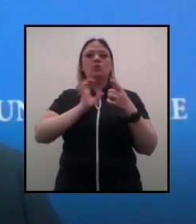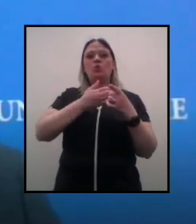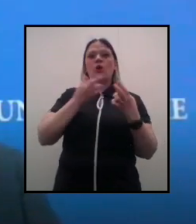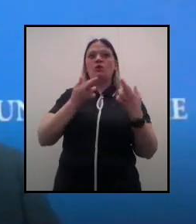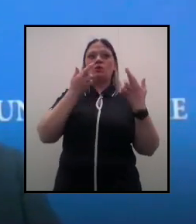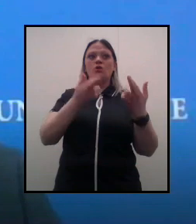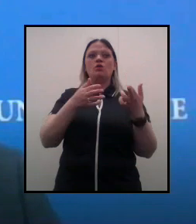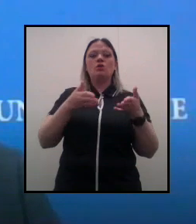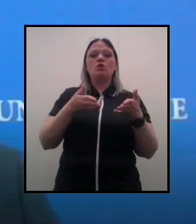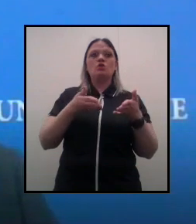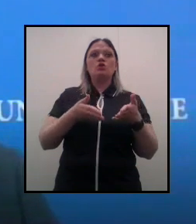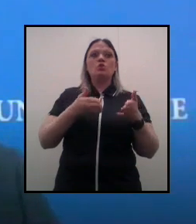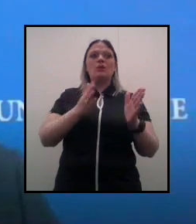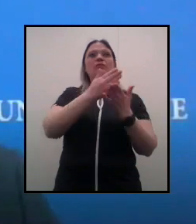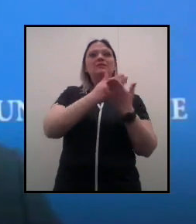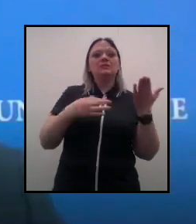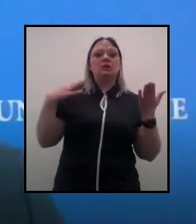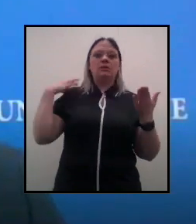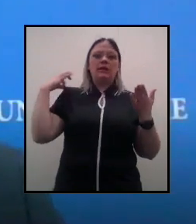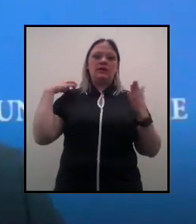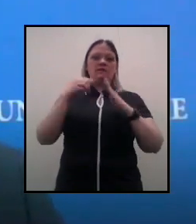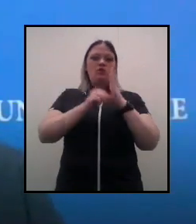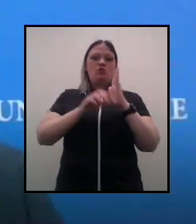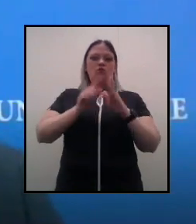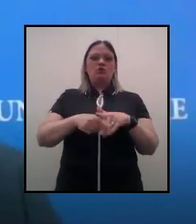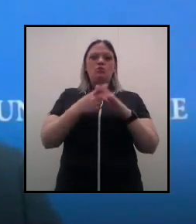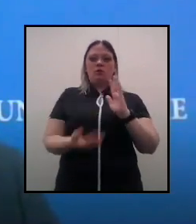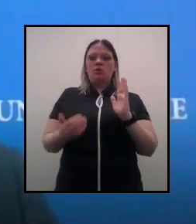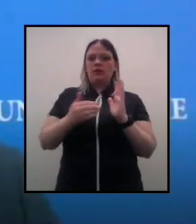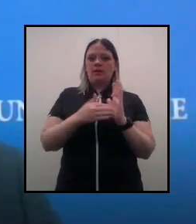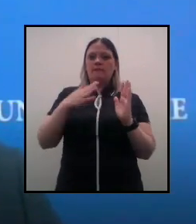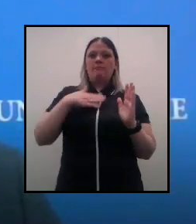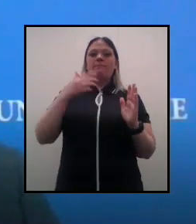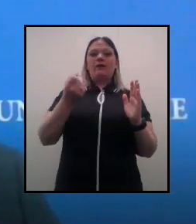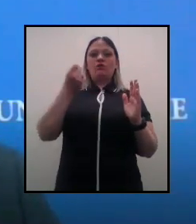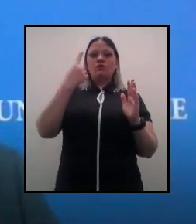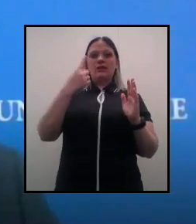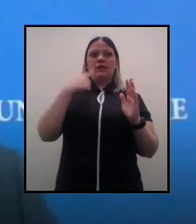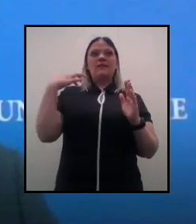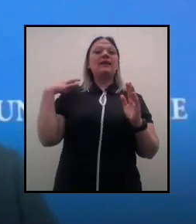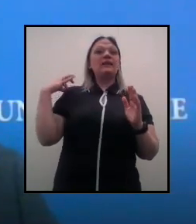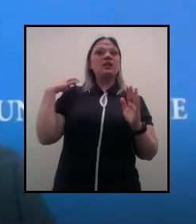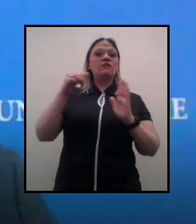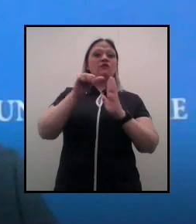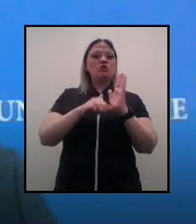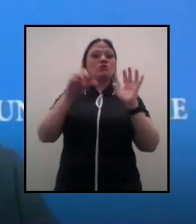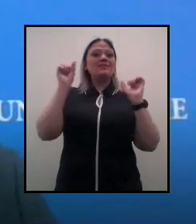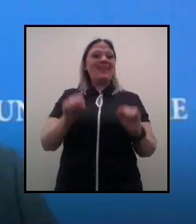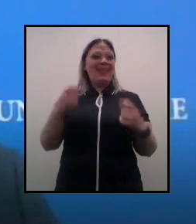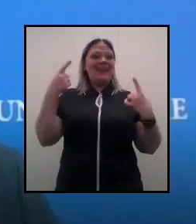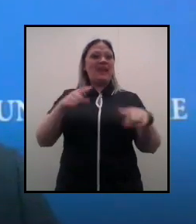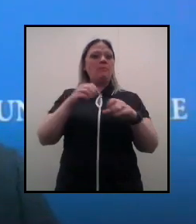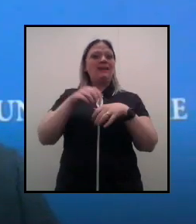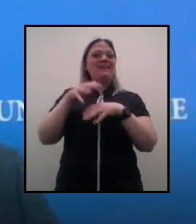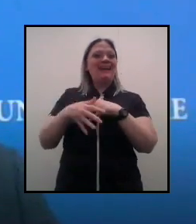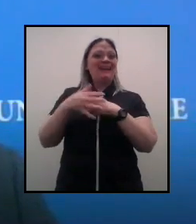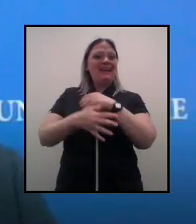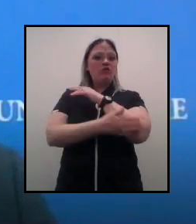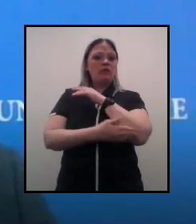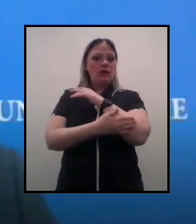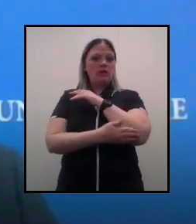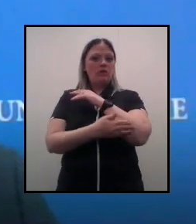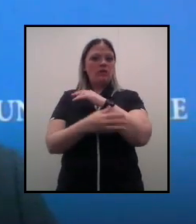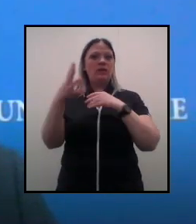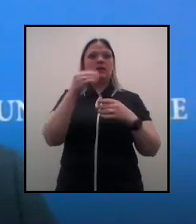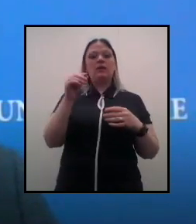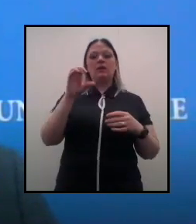elective surgeries to commence back in our region. It's my understanding that elective surgeries can be held in Niagara County, and they can be held in